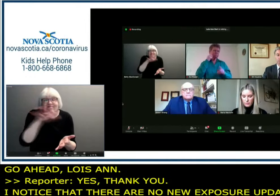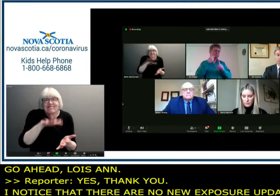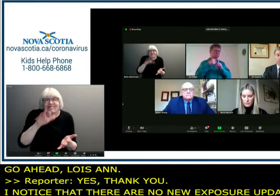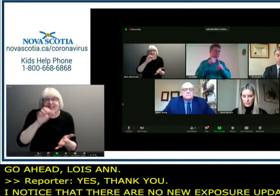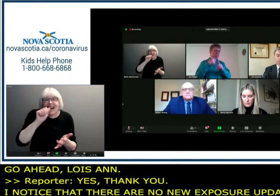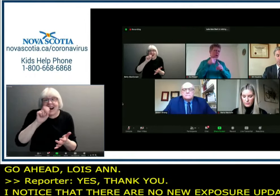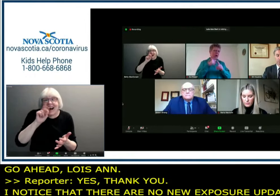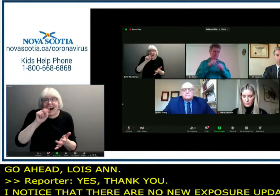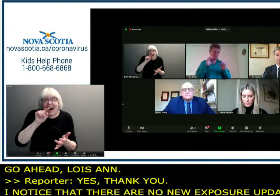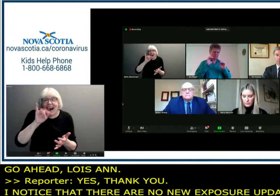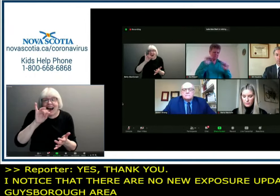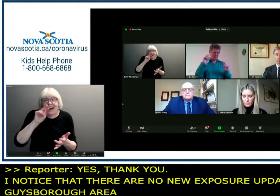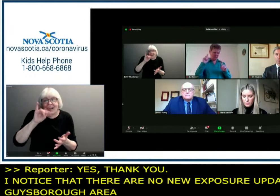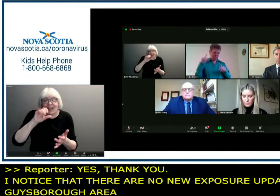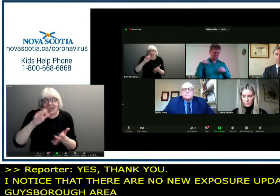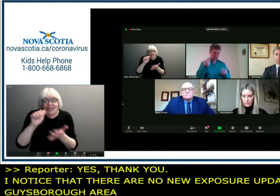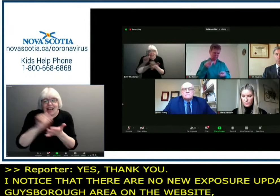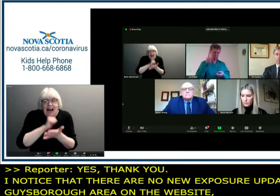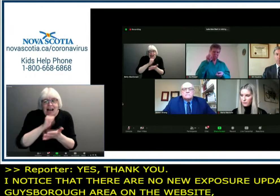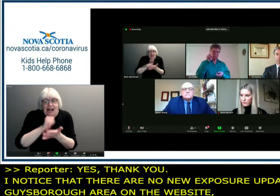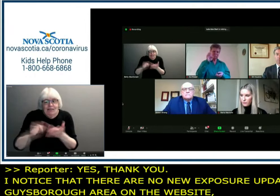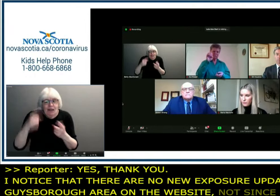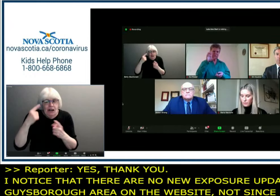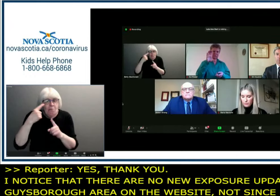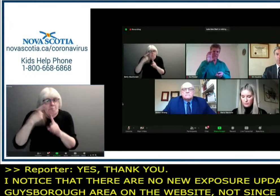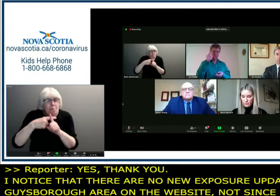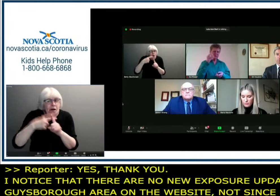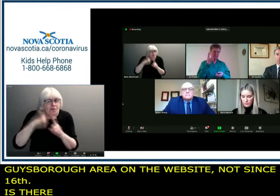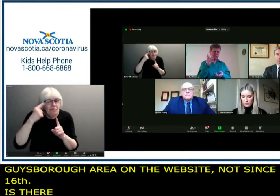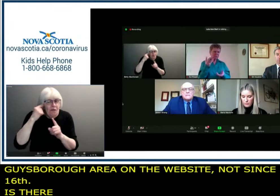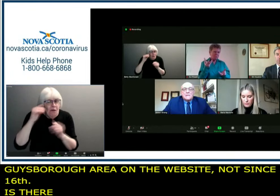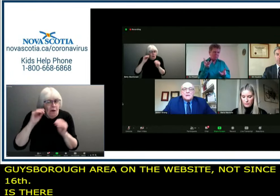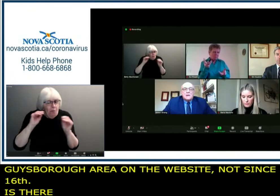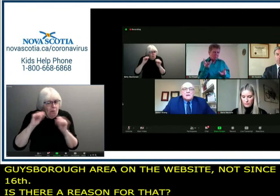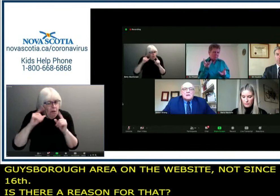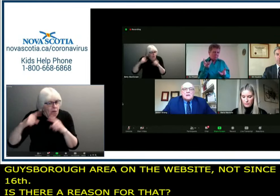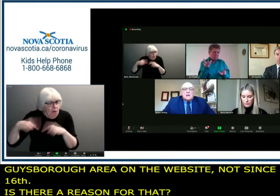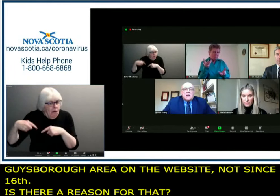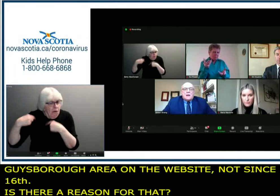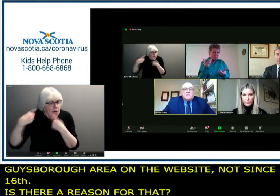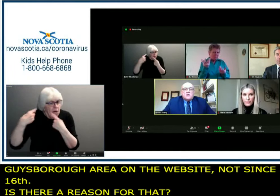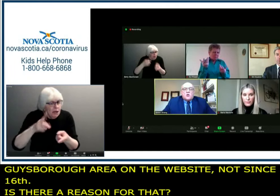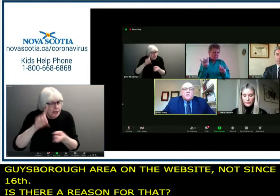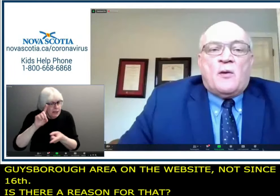since December 16th. Is there a reason for that?